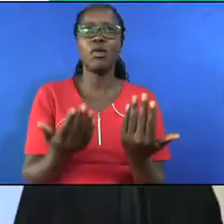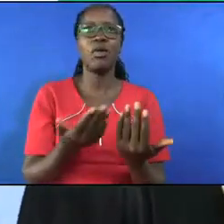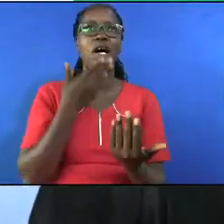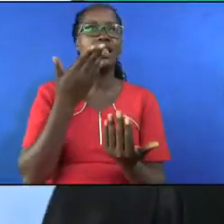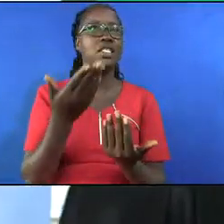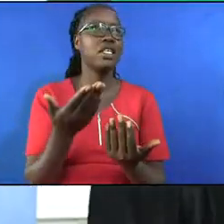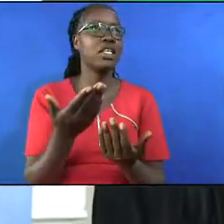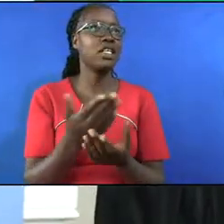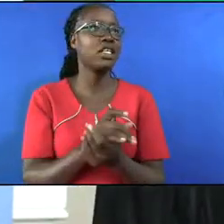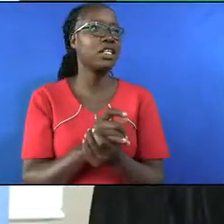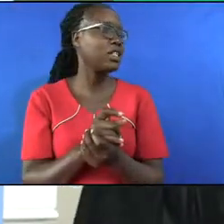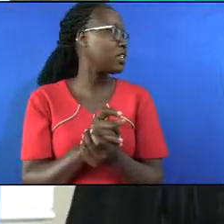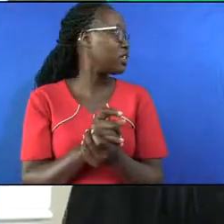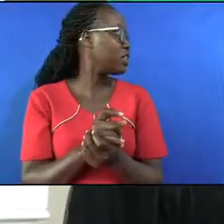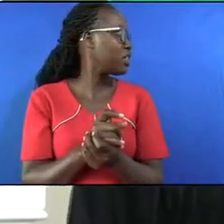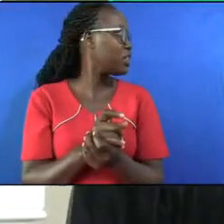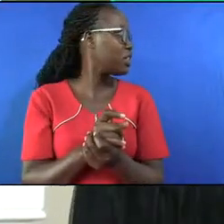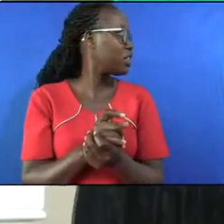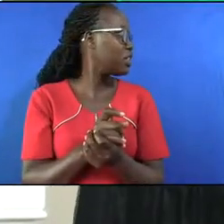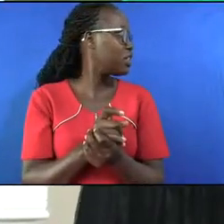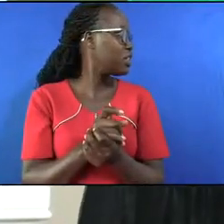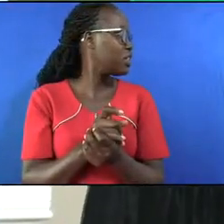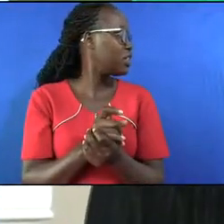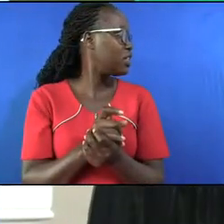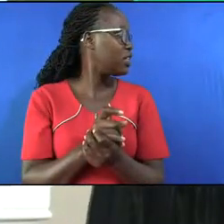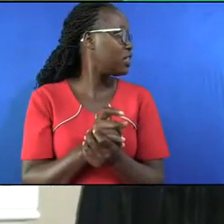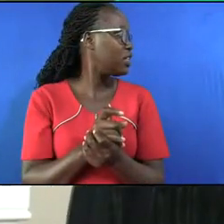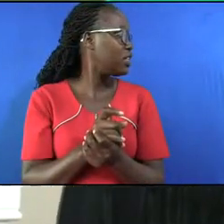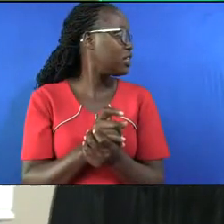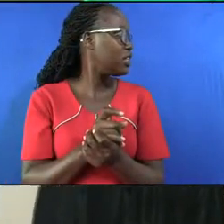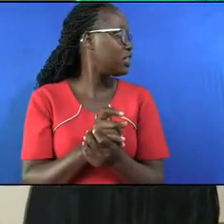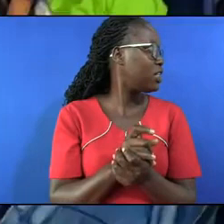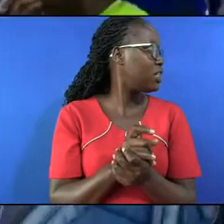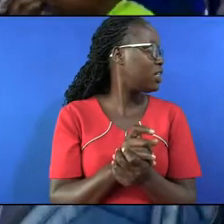Anyone who's not 7 years old, what would you do?